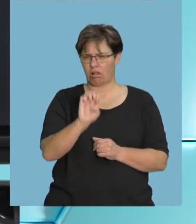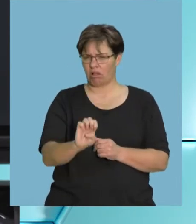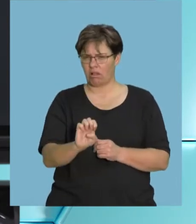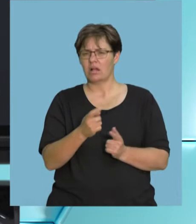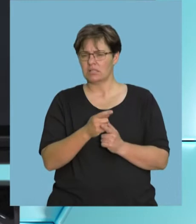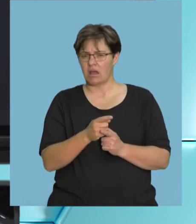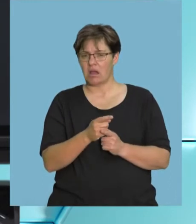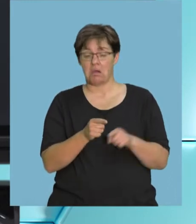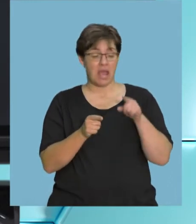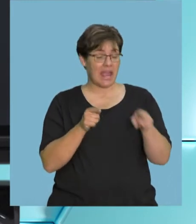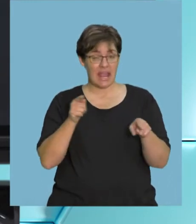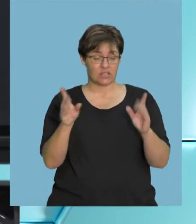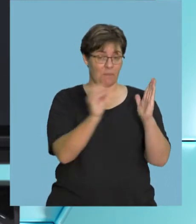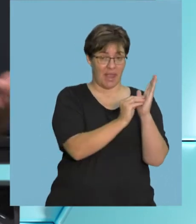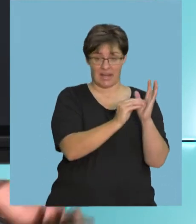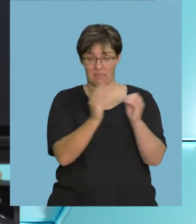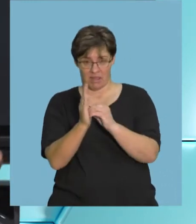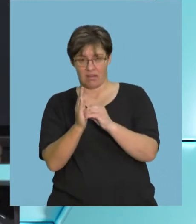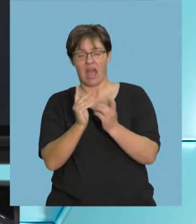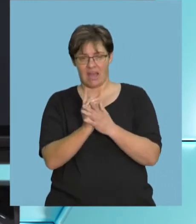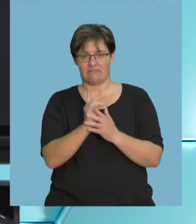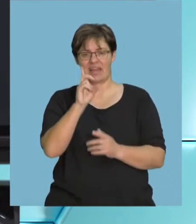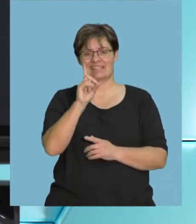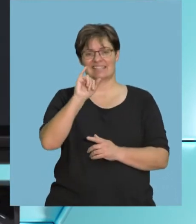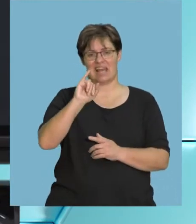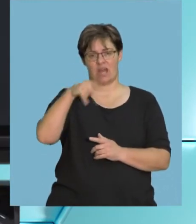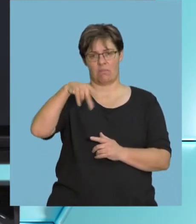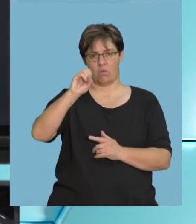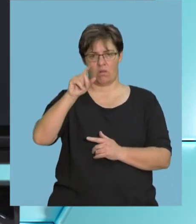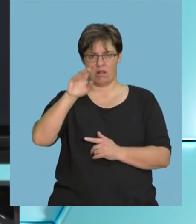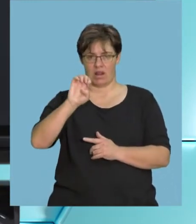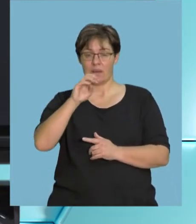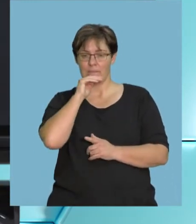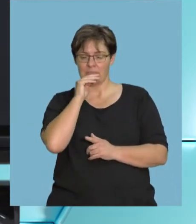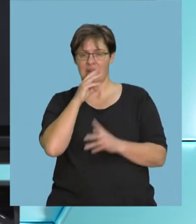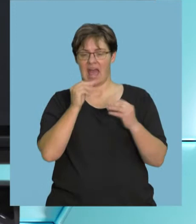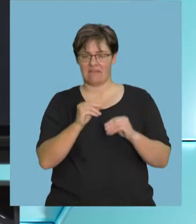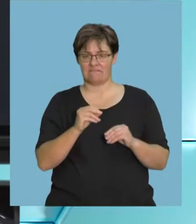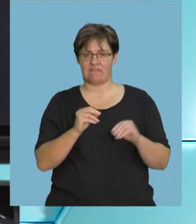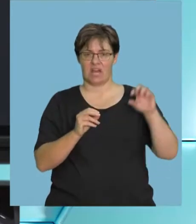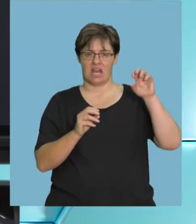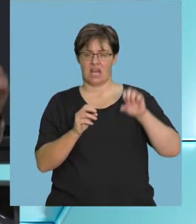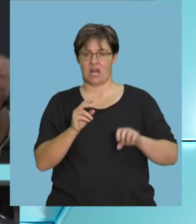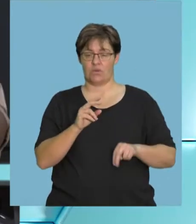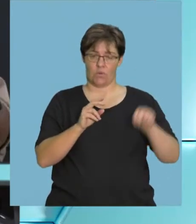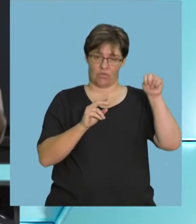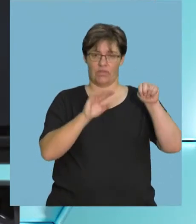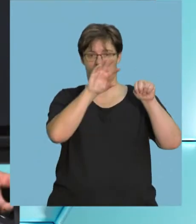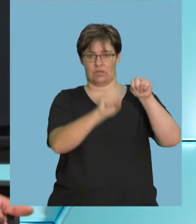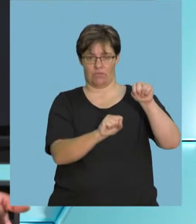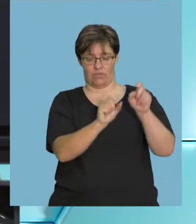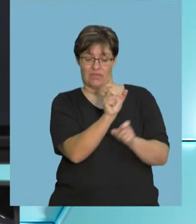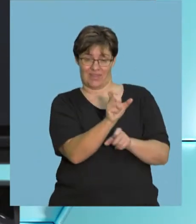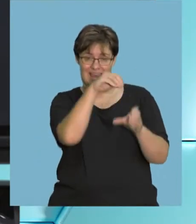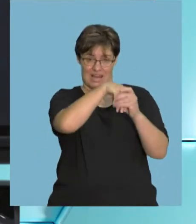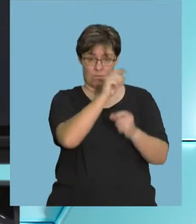said that every magnet is actually a dipole, meaning that it has got two opposite poles, the north and south. And then the